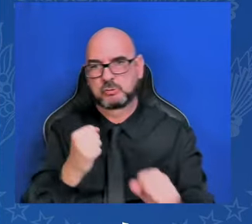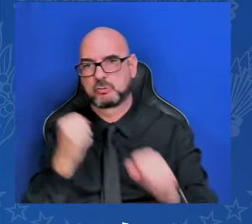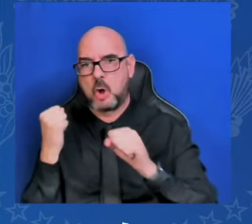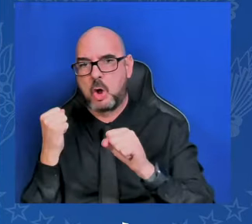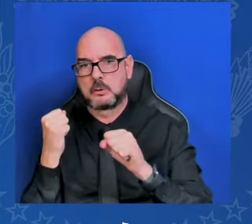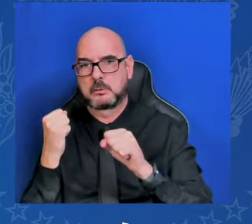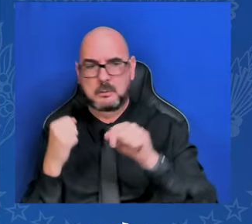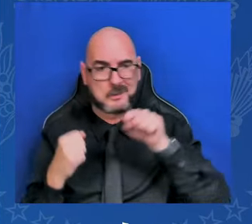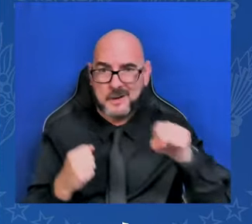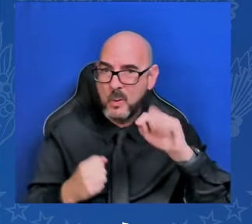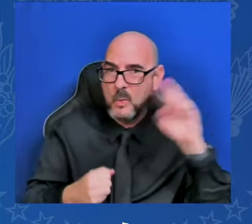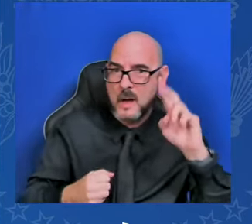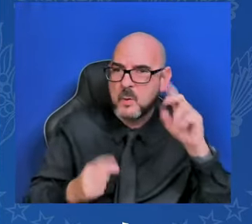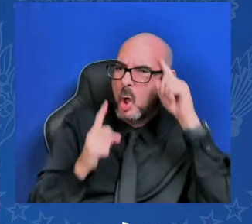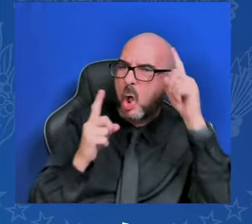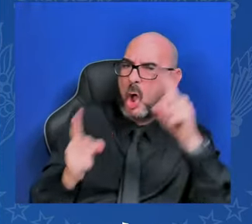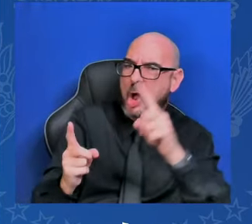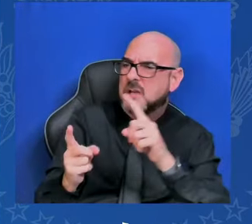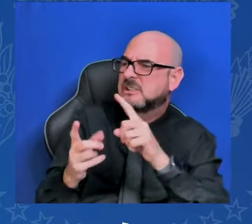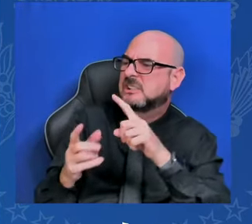we talked about what they're...